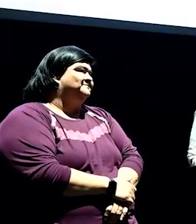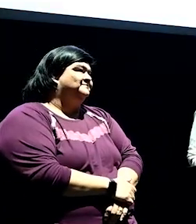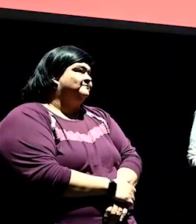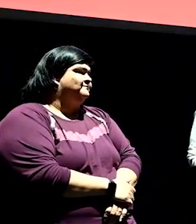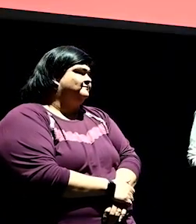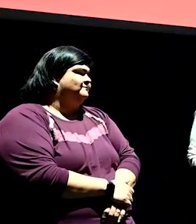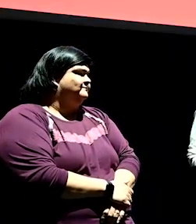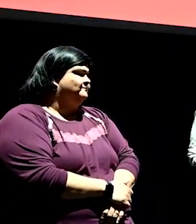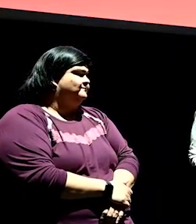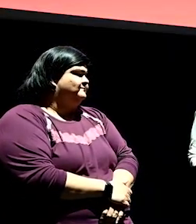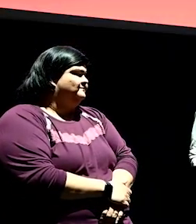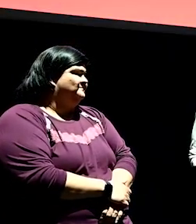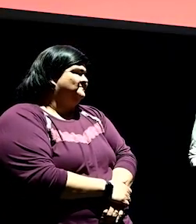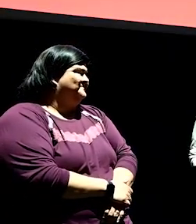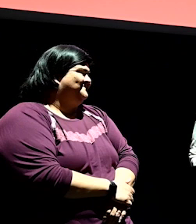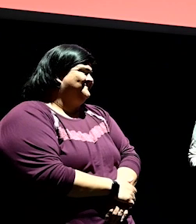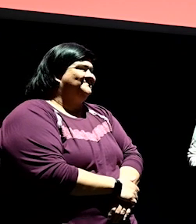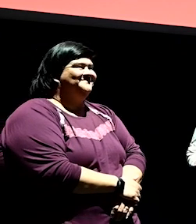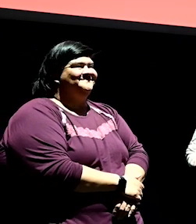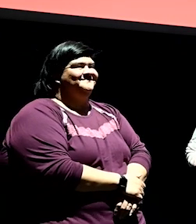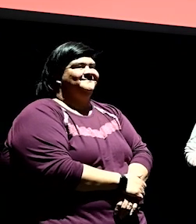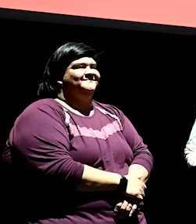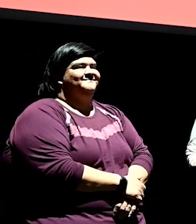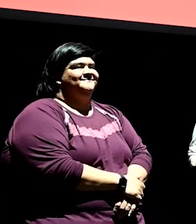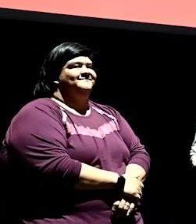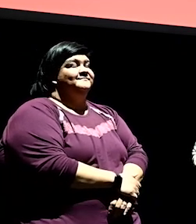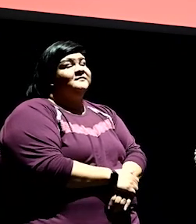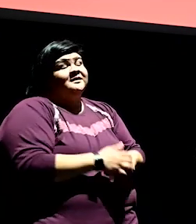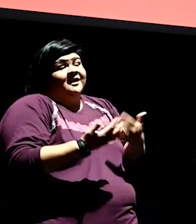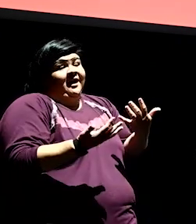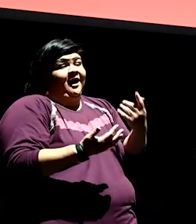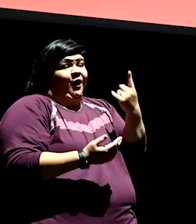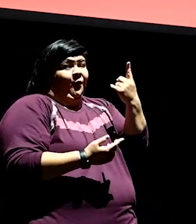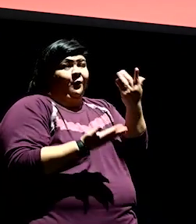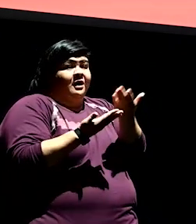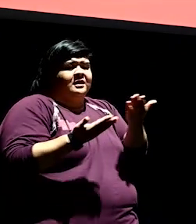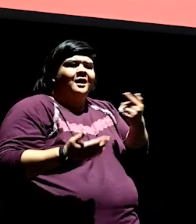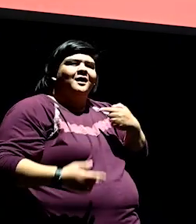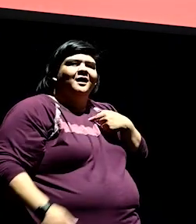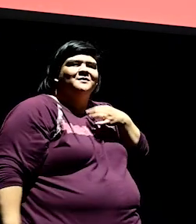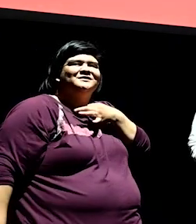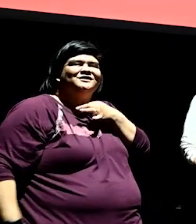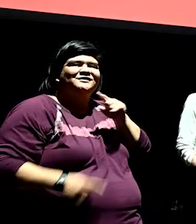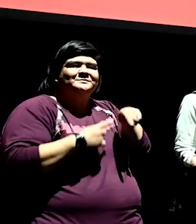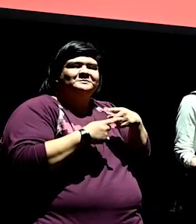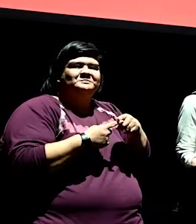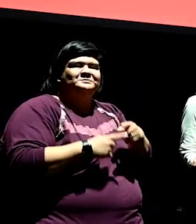Yeah. So one of the things I've been curious about